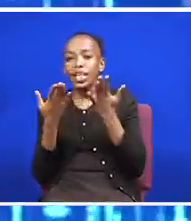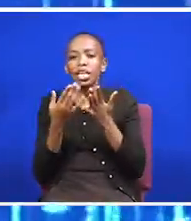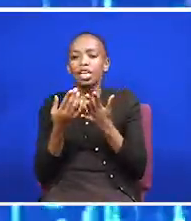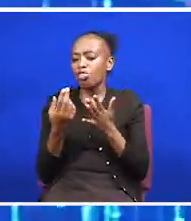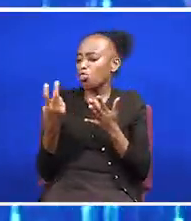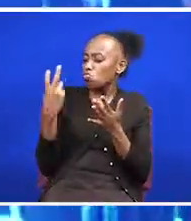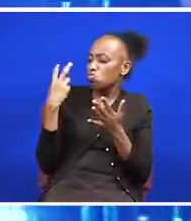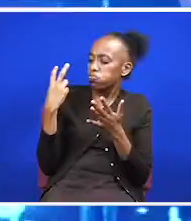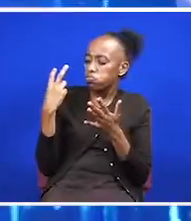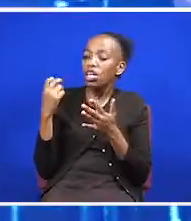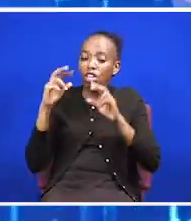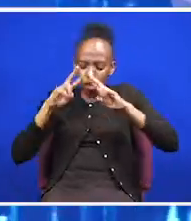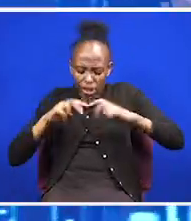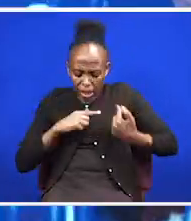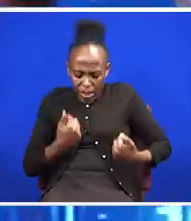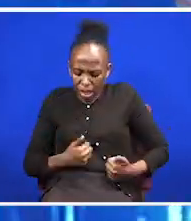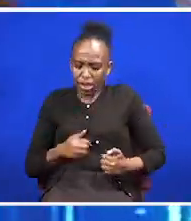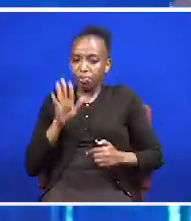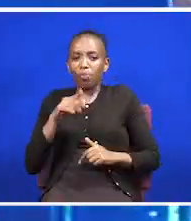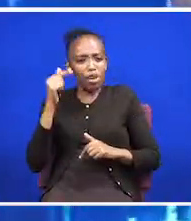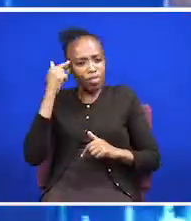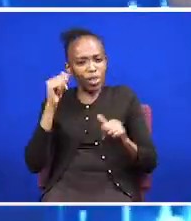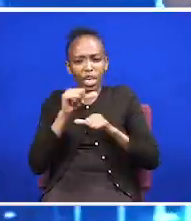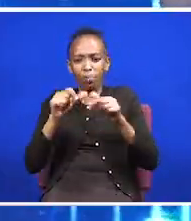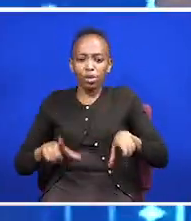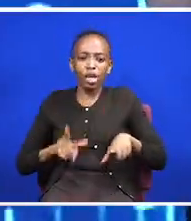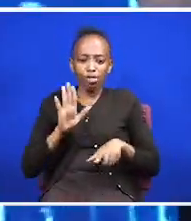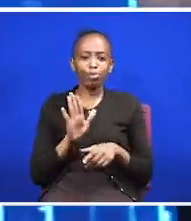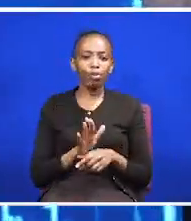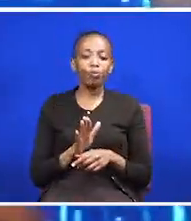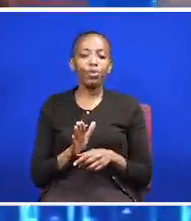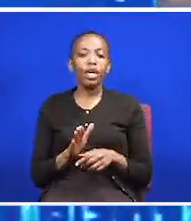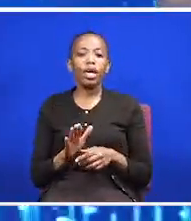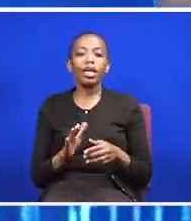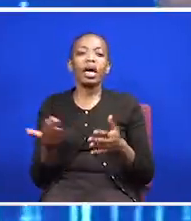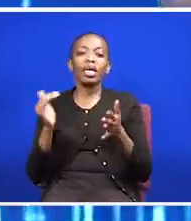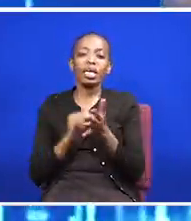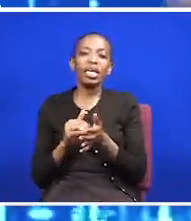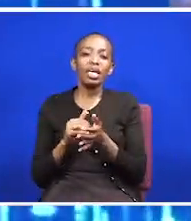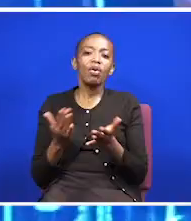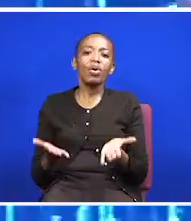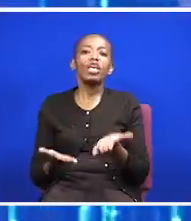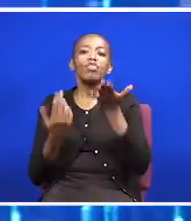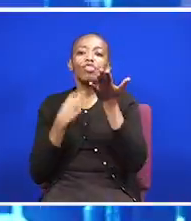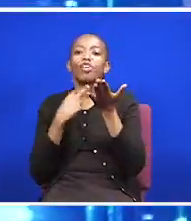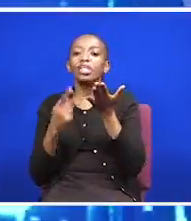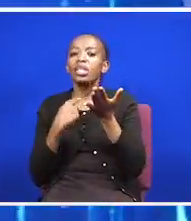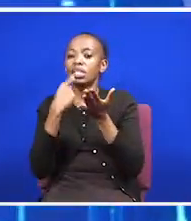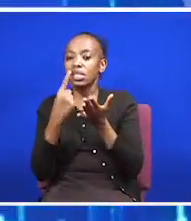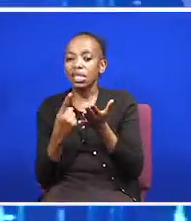really look, if you really search your heart, if you really reflect upon your life. And one more time, why don't we just lift up our voice and